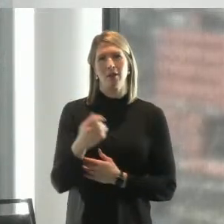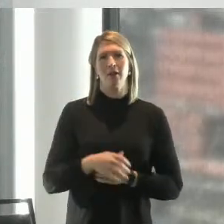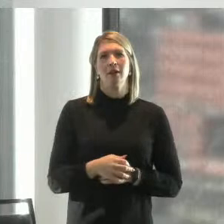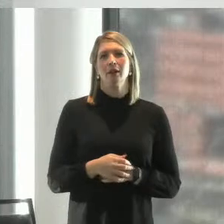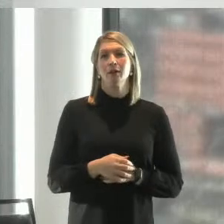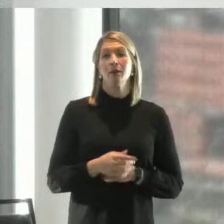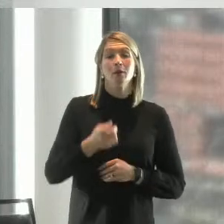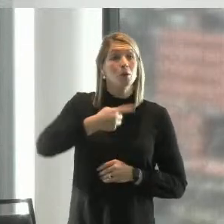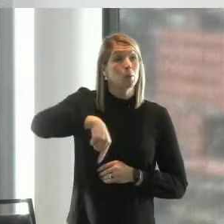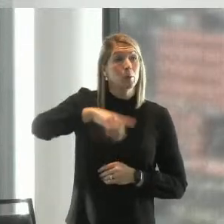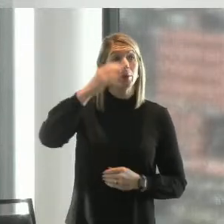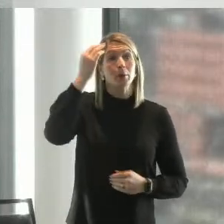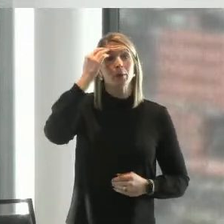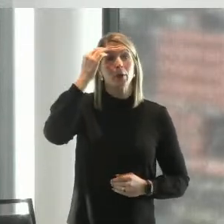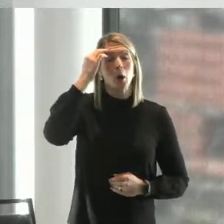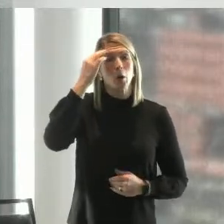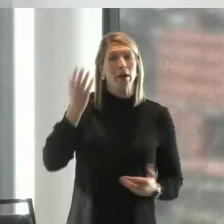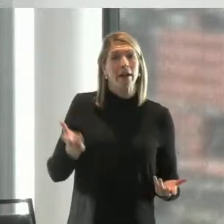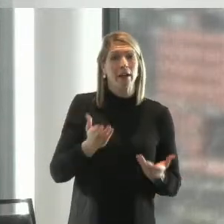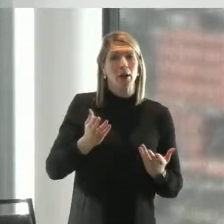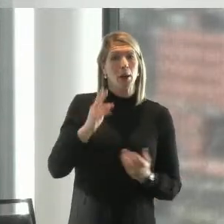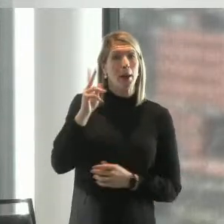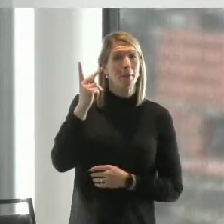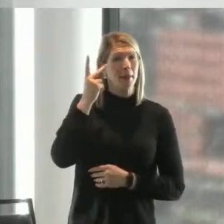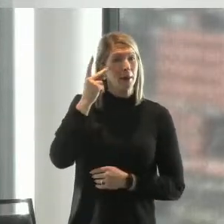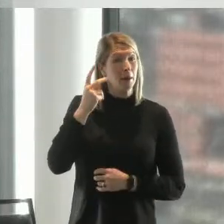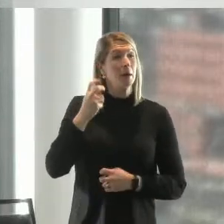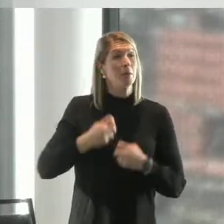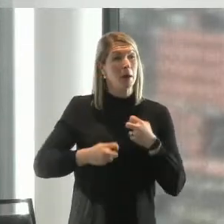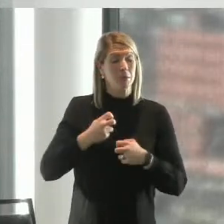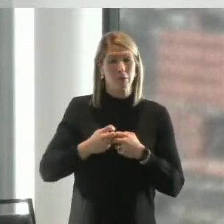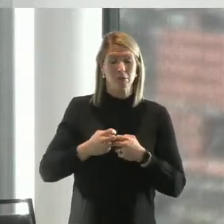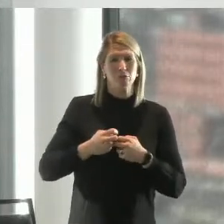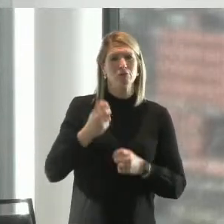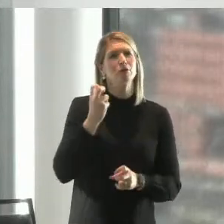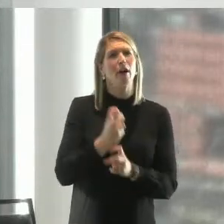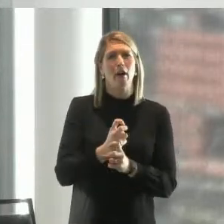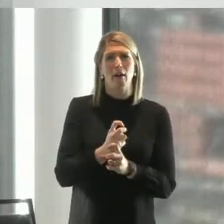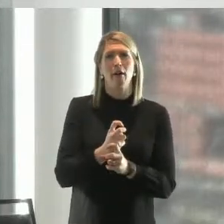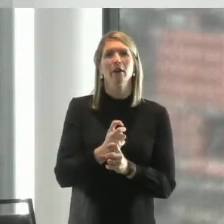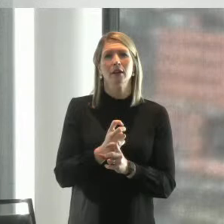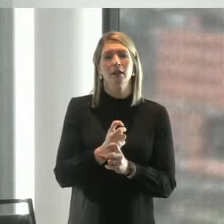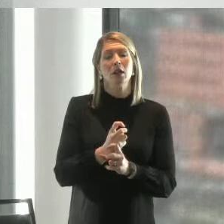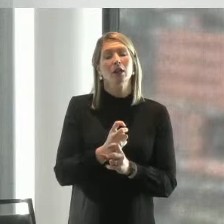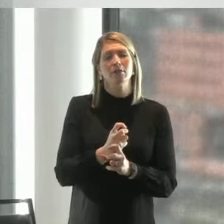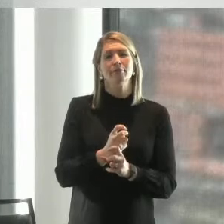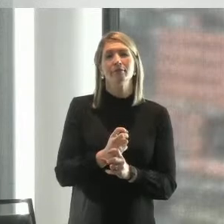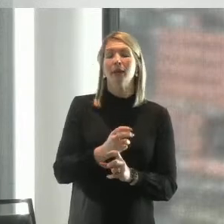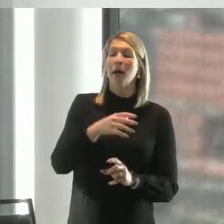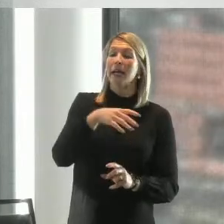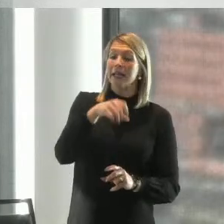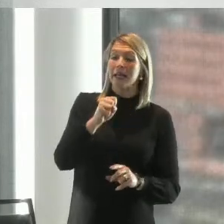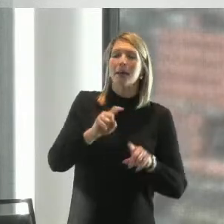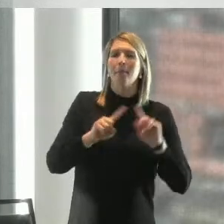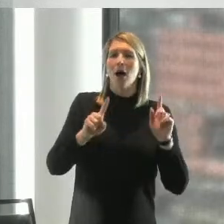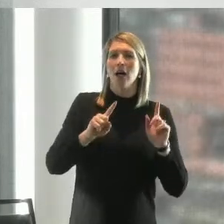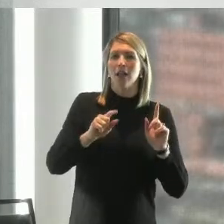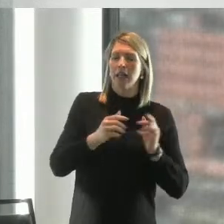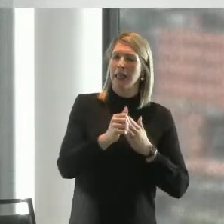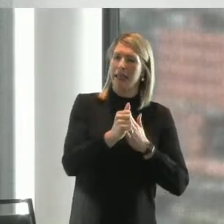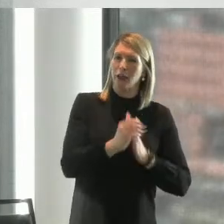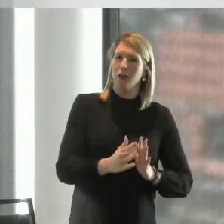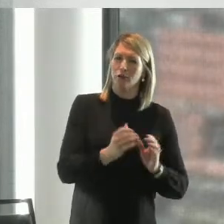mind that we have a demographic challenge in our province. There be no confusion about this, that we do have an